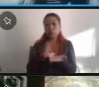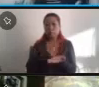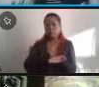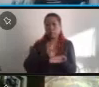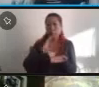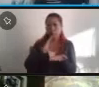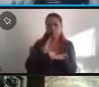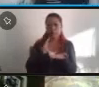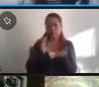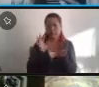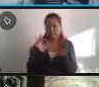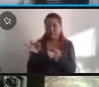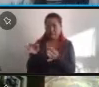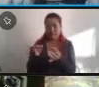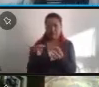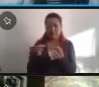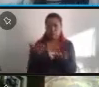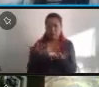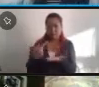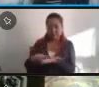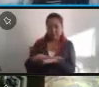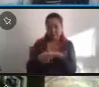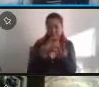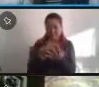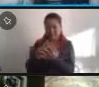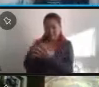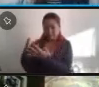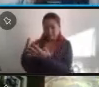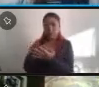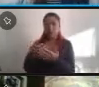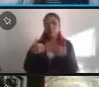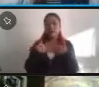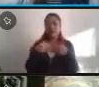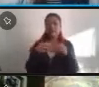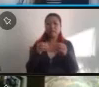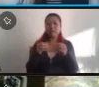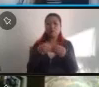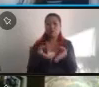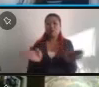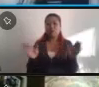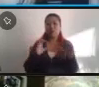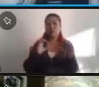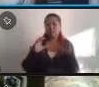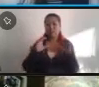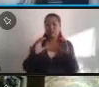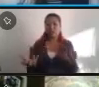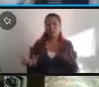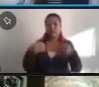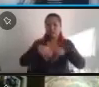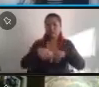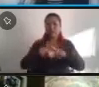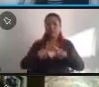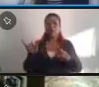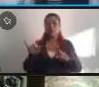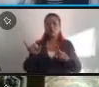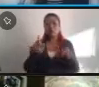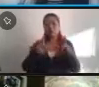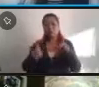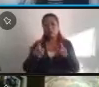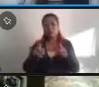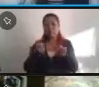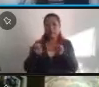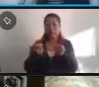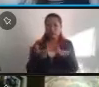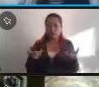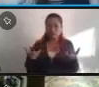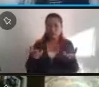and large community conversations. But you also need to have some individuals that control resources and understand those trades that need to